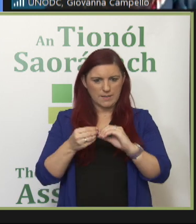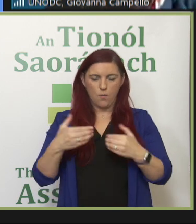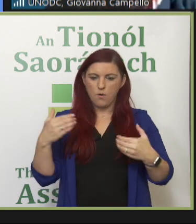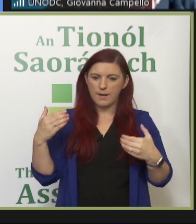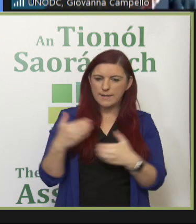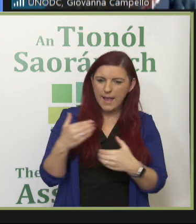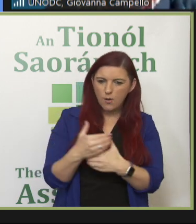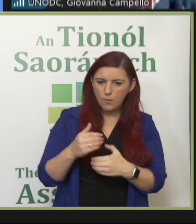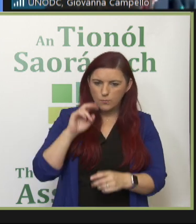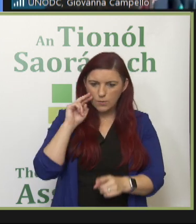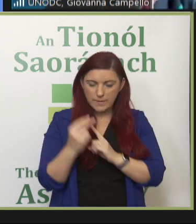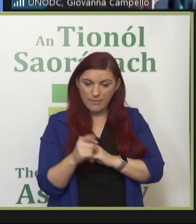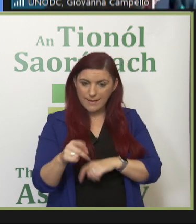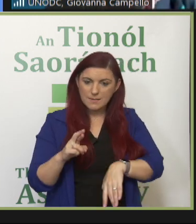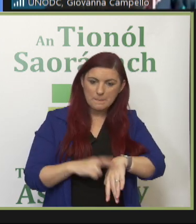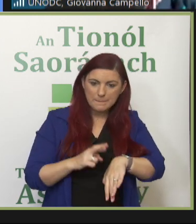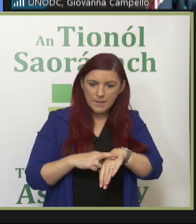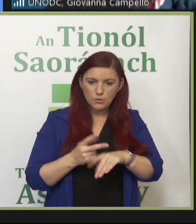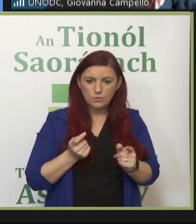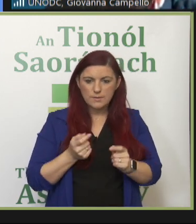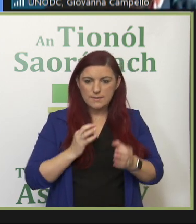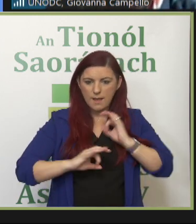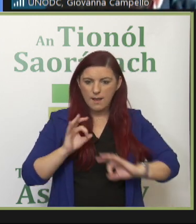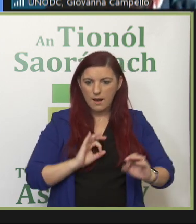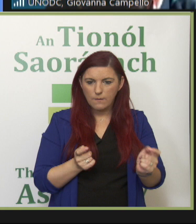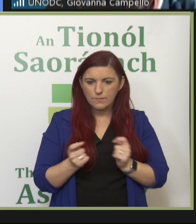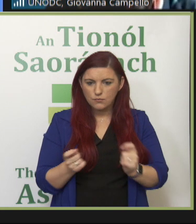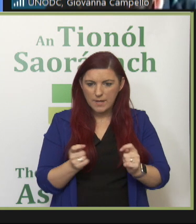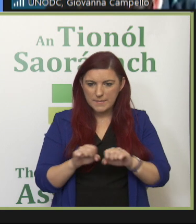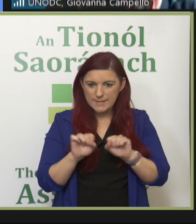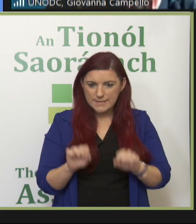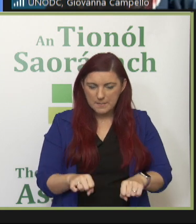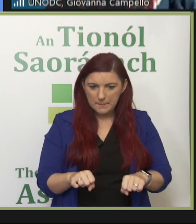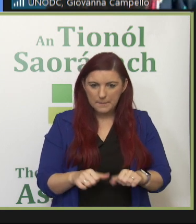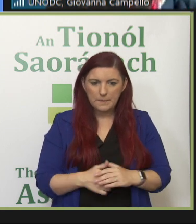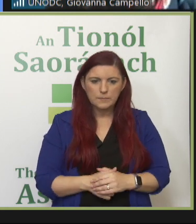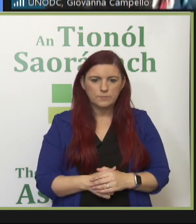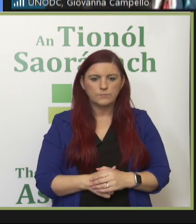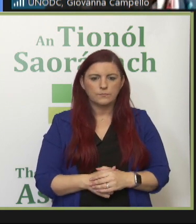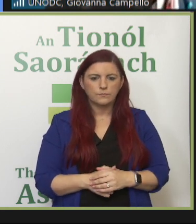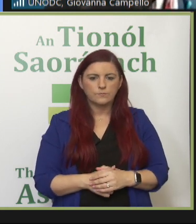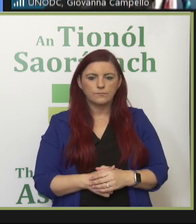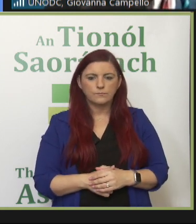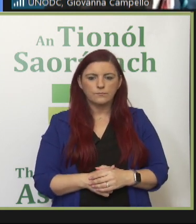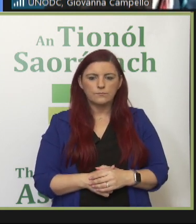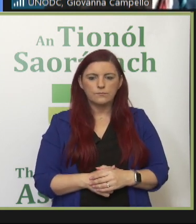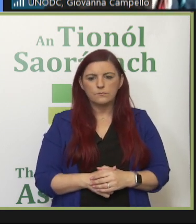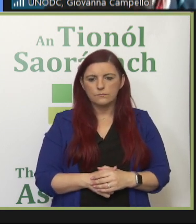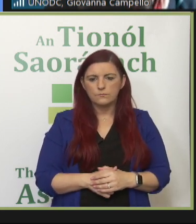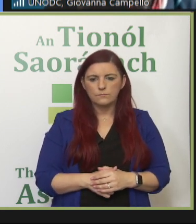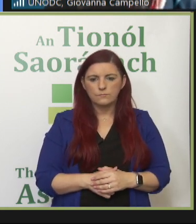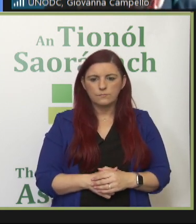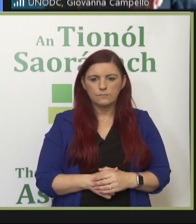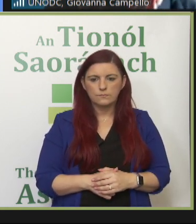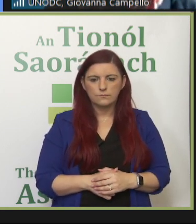very clearly recognized and mandated by our member states. Here you can see a document